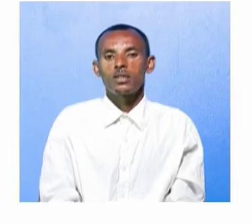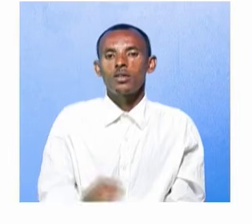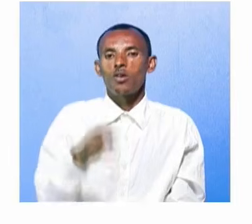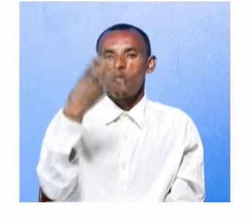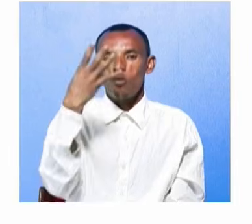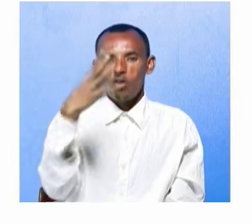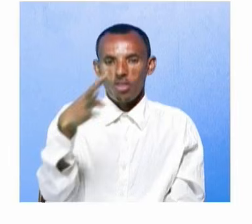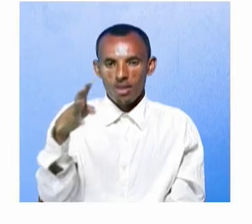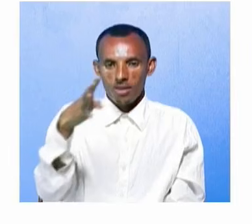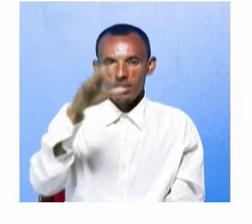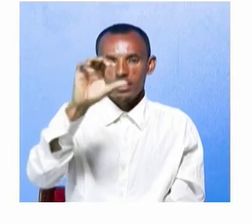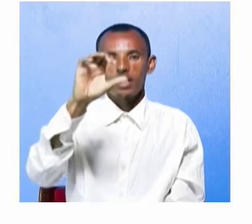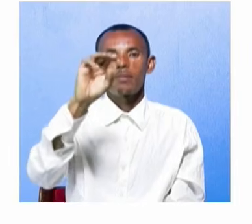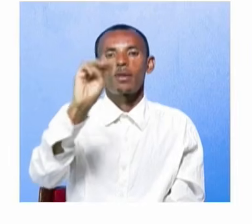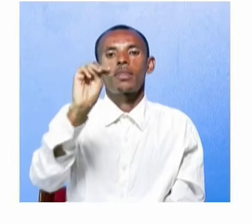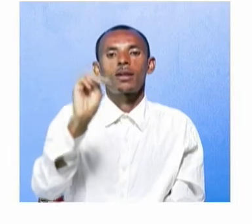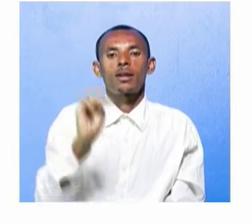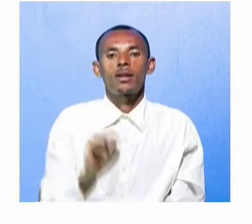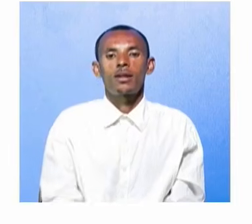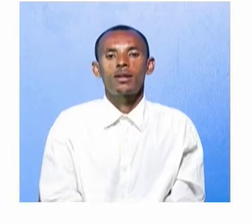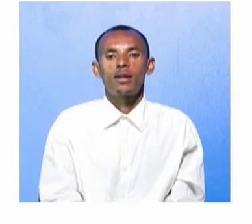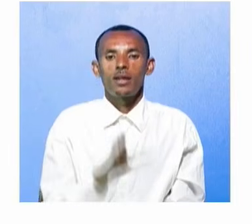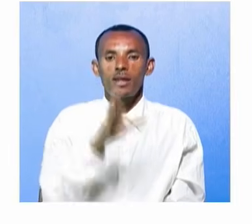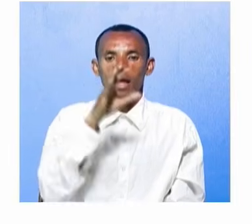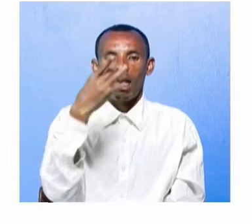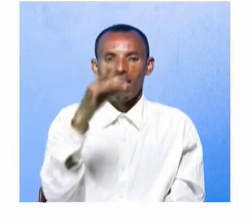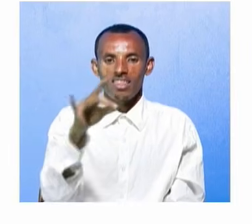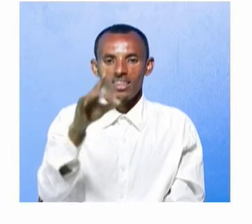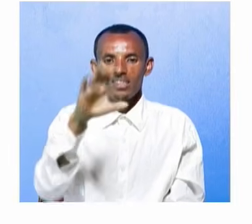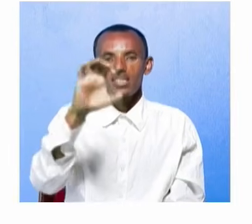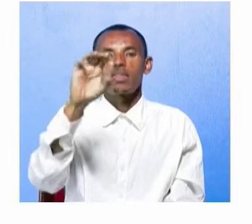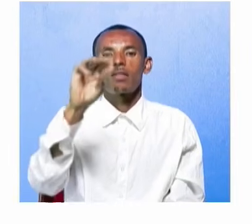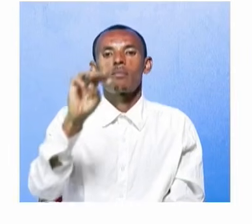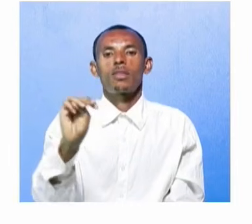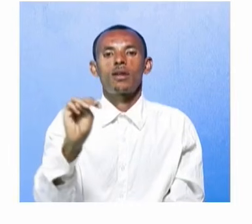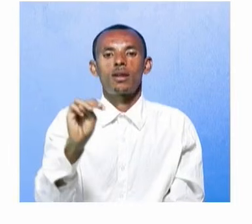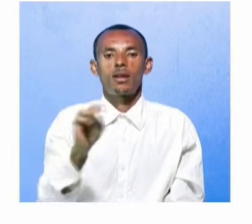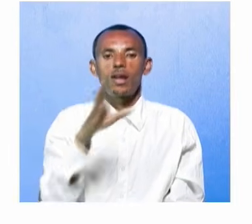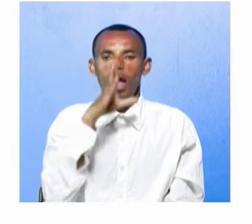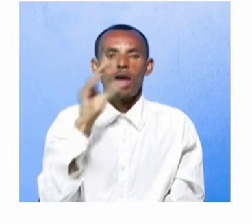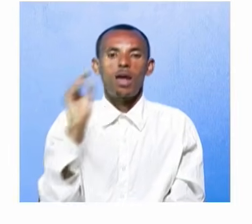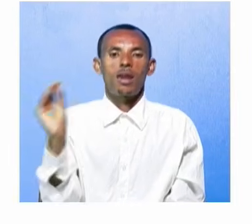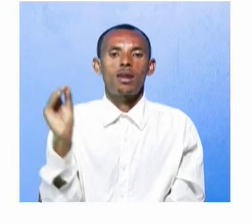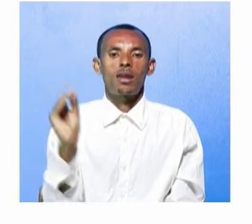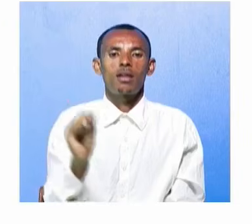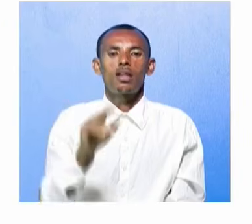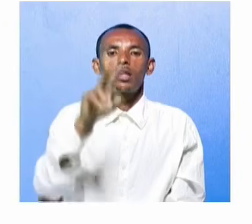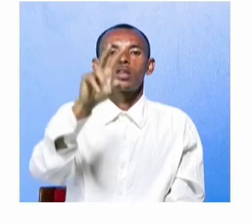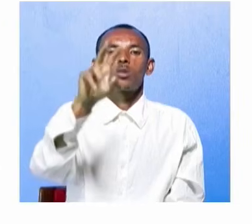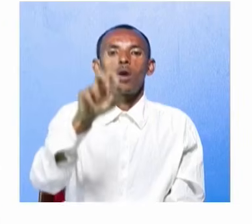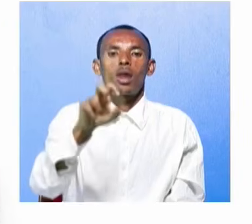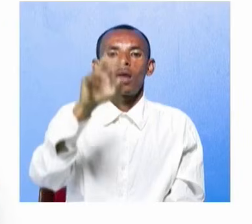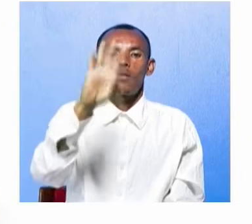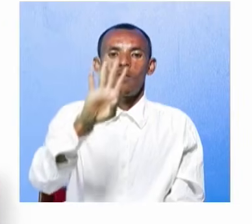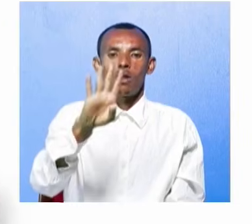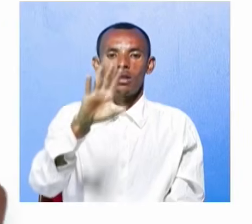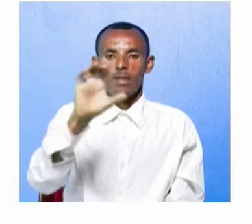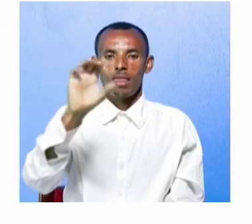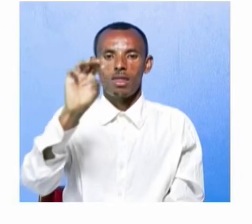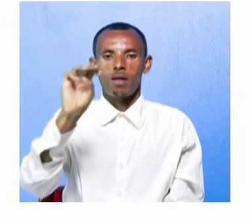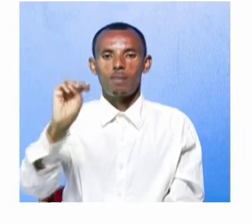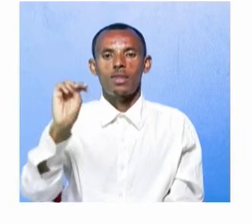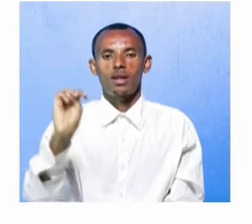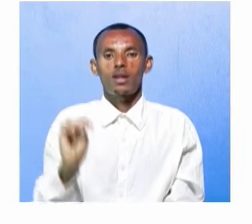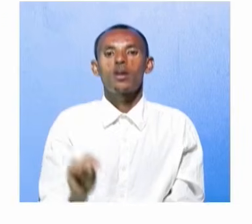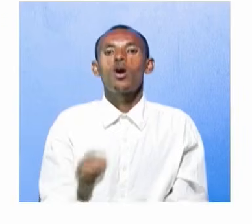14 centimeter, 18 centimeter, and 24 centimeter.